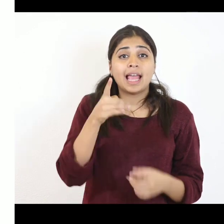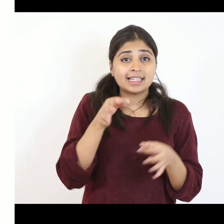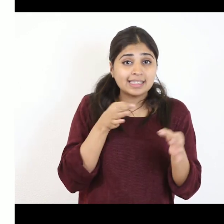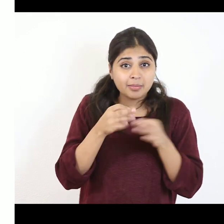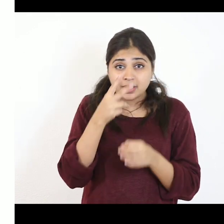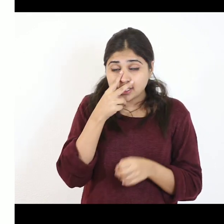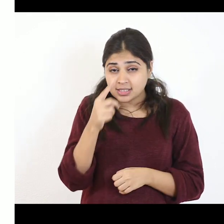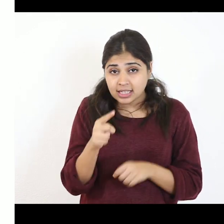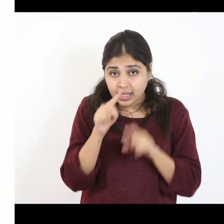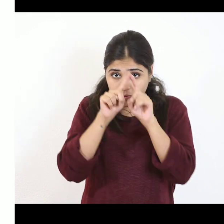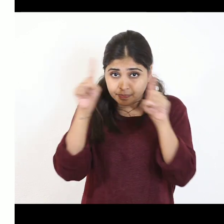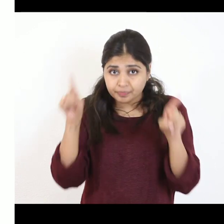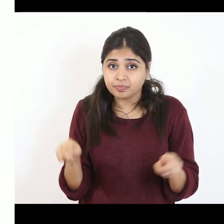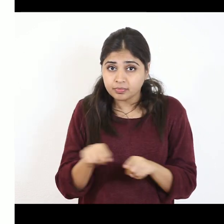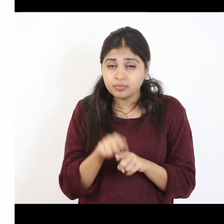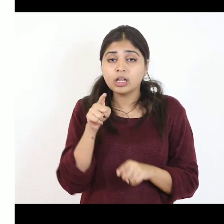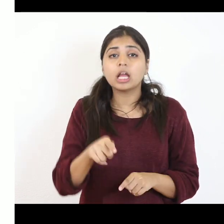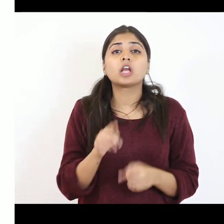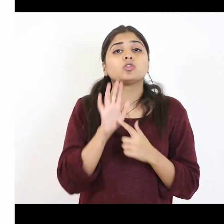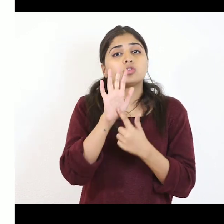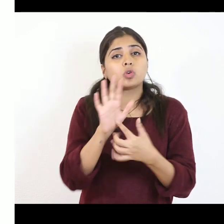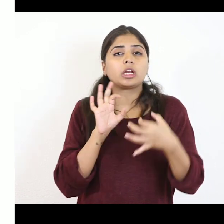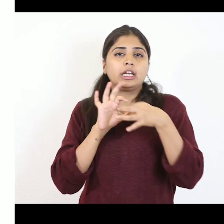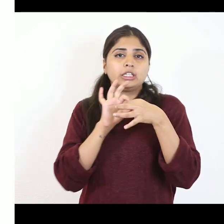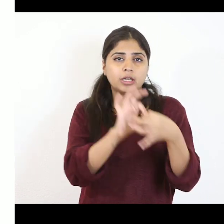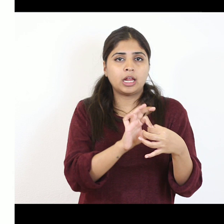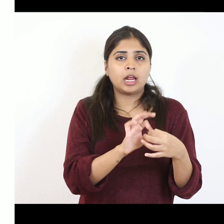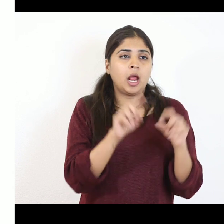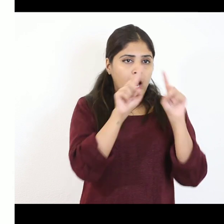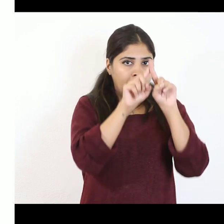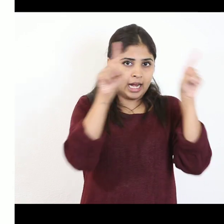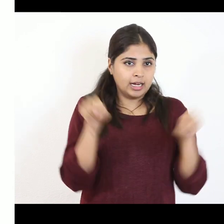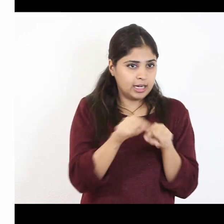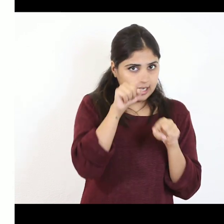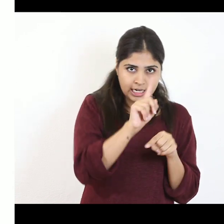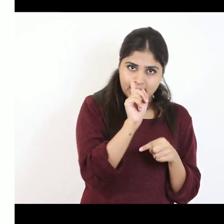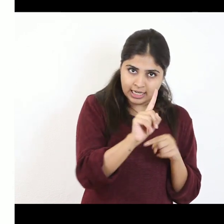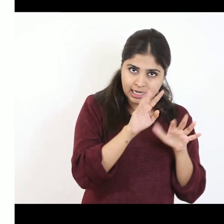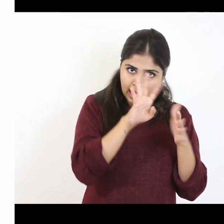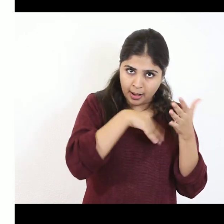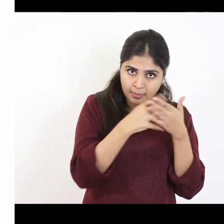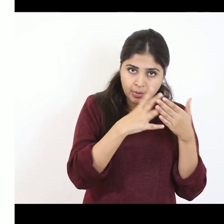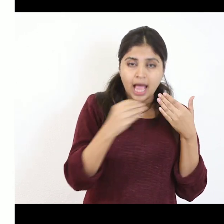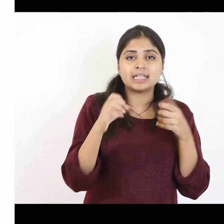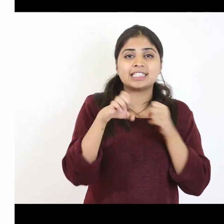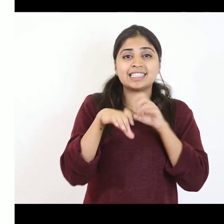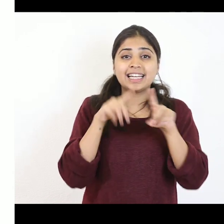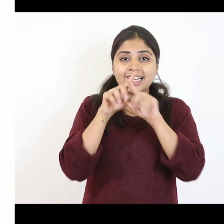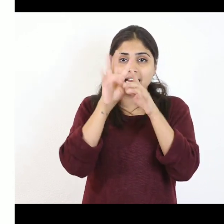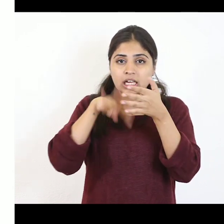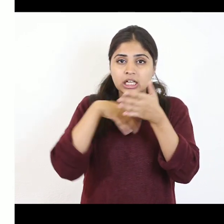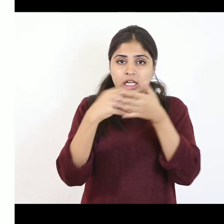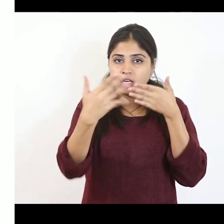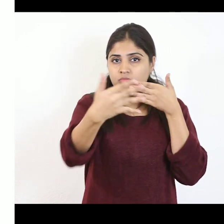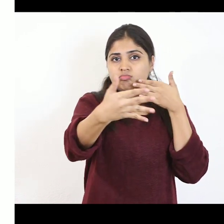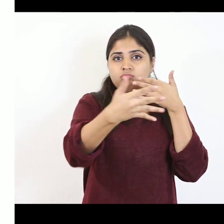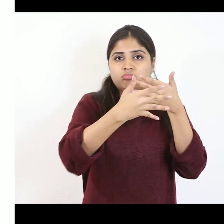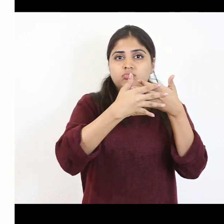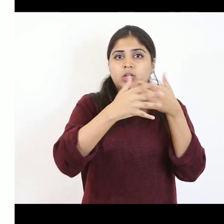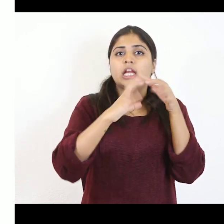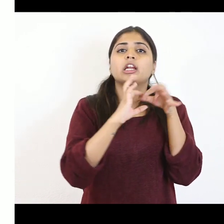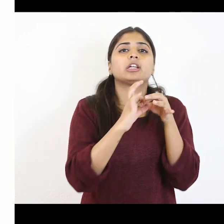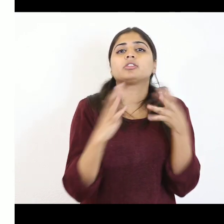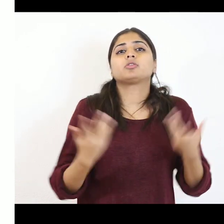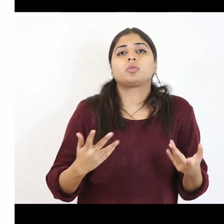the relationship between the individual table and the city table. The individuals in the individual table live